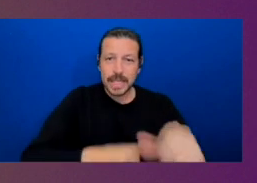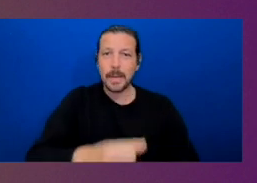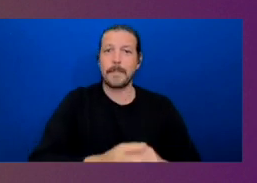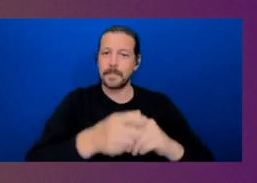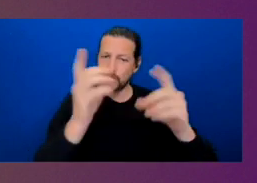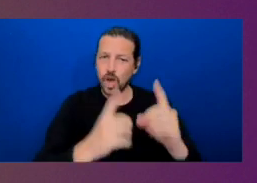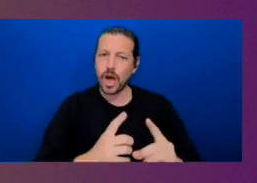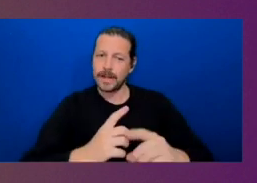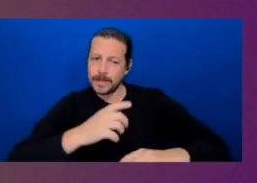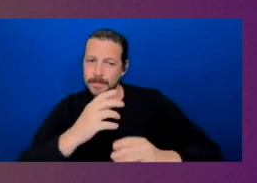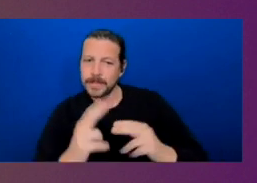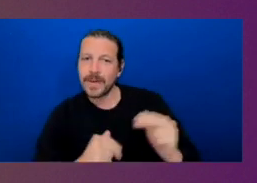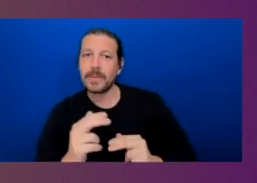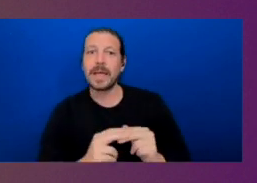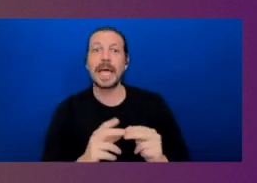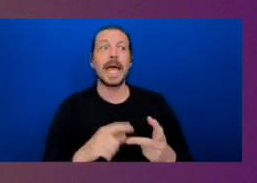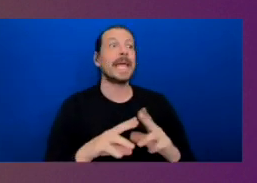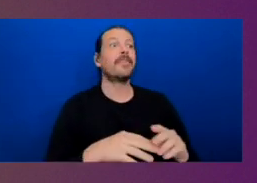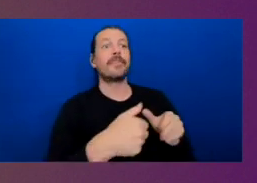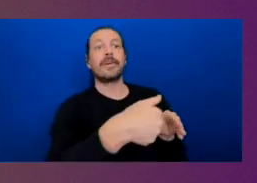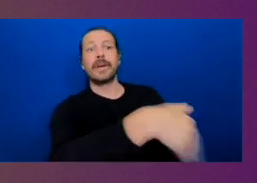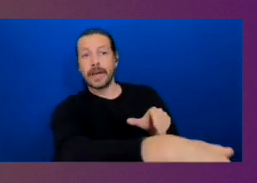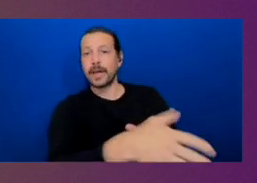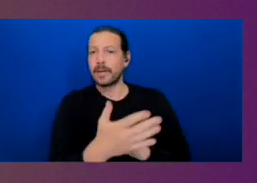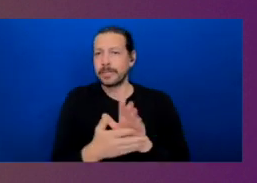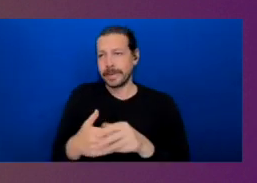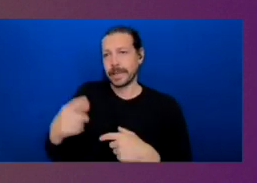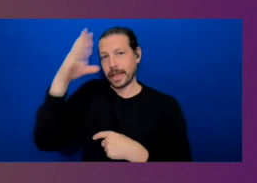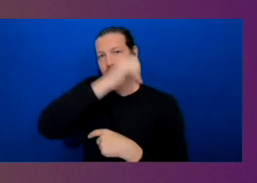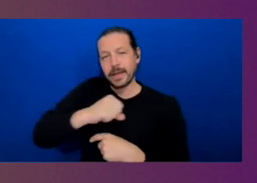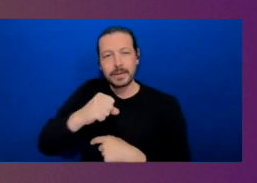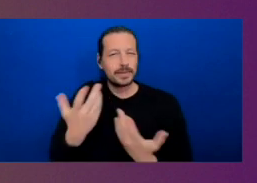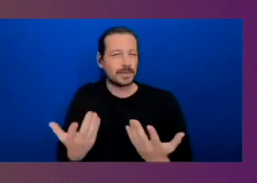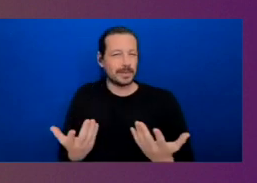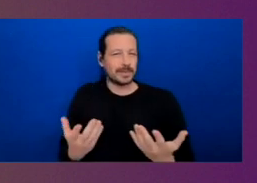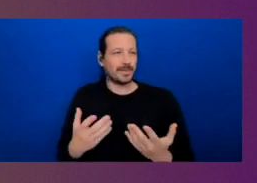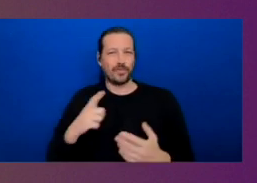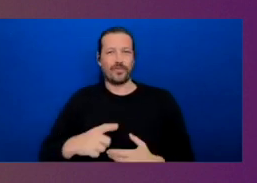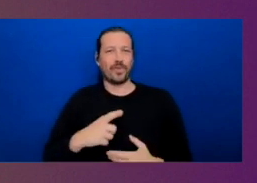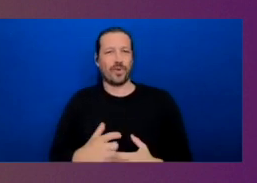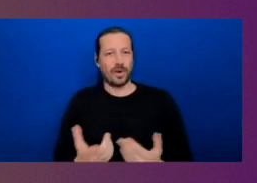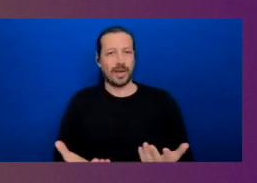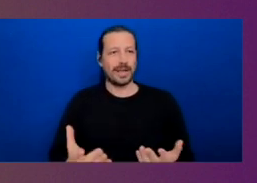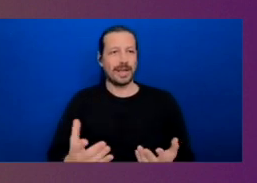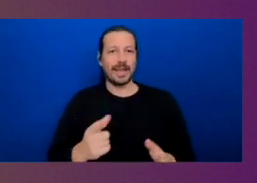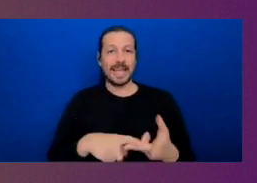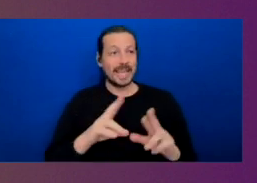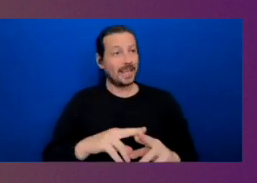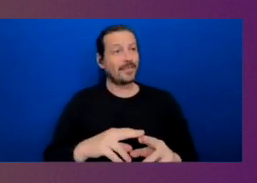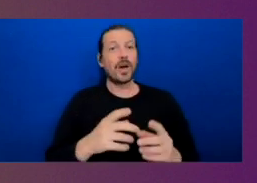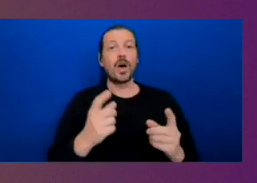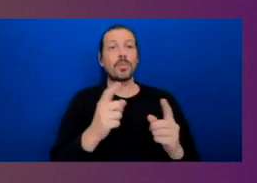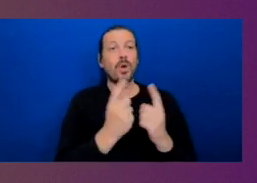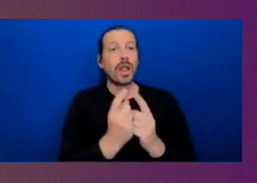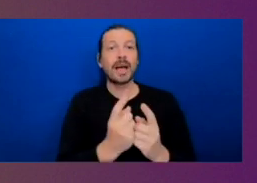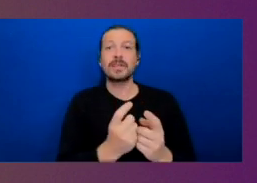because otherwise we're just guessing, and guessing doesn't really get us very far. If we're creating a product that's aimed at young people